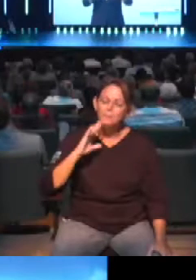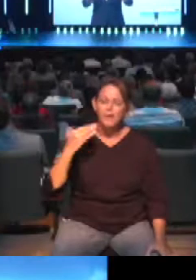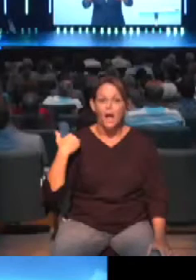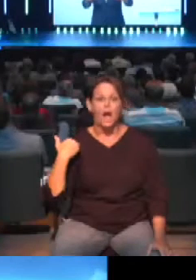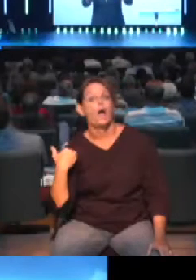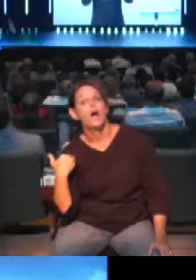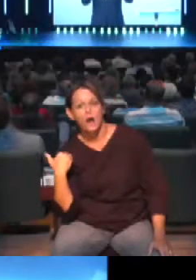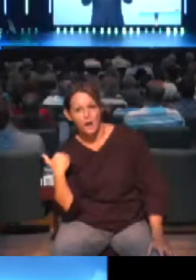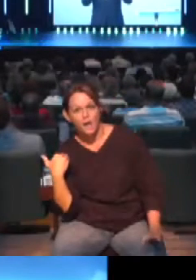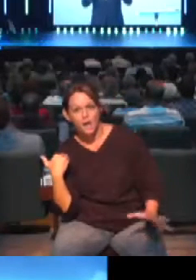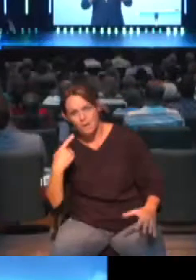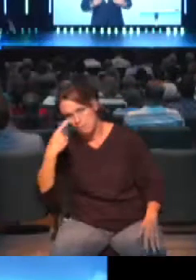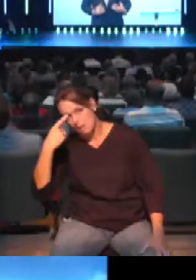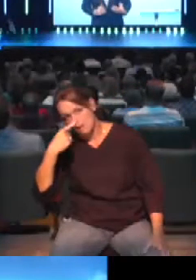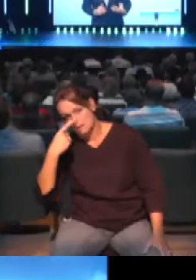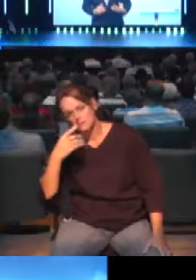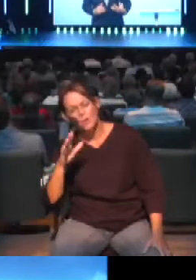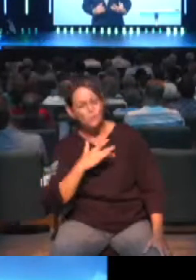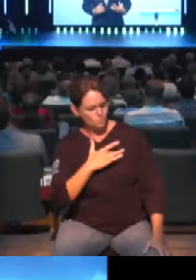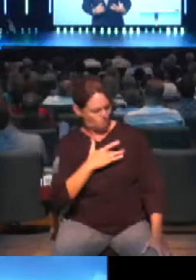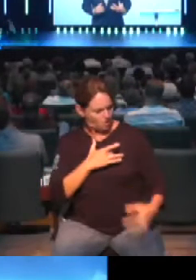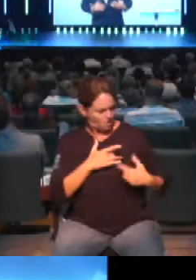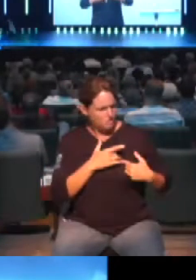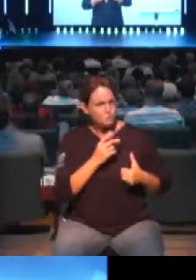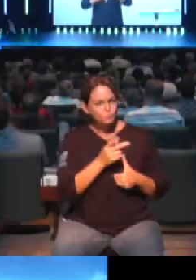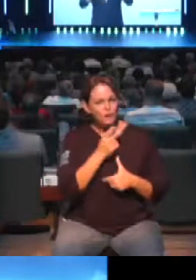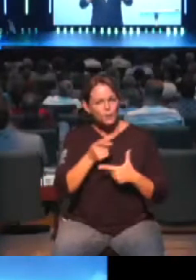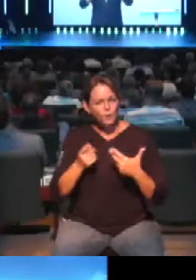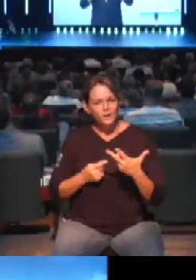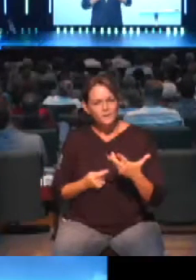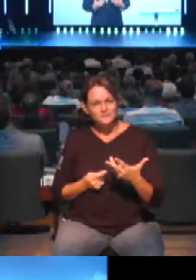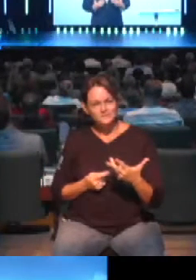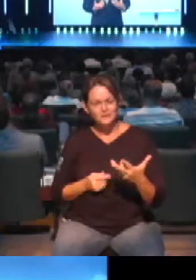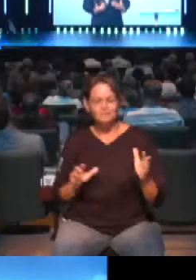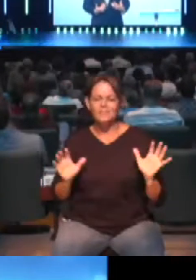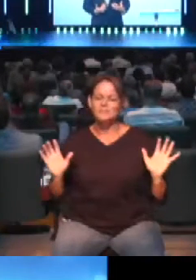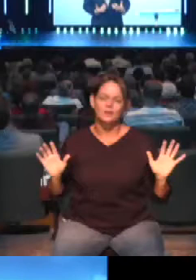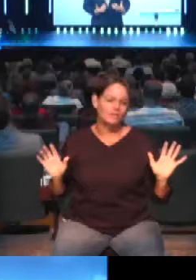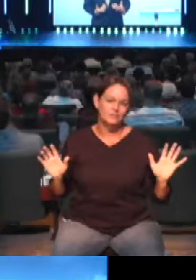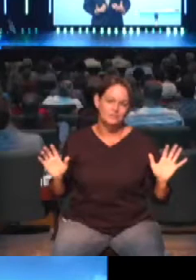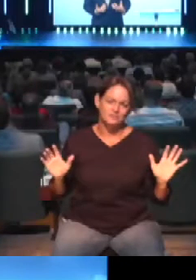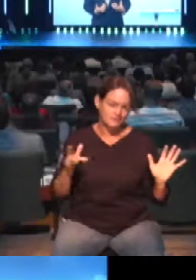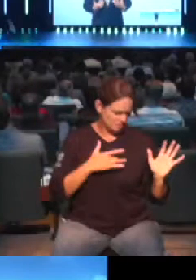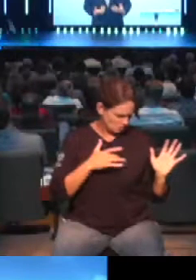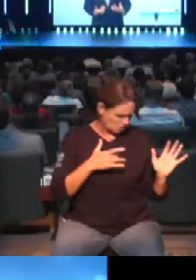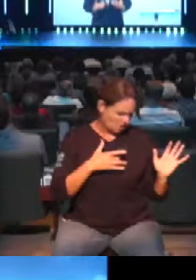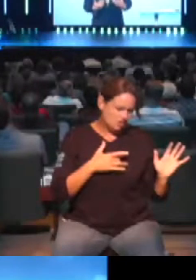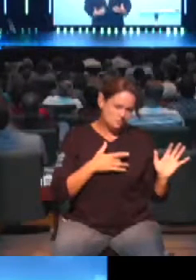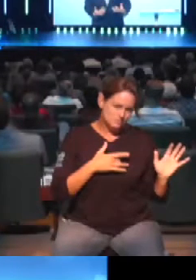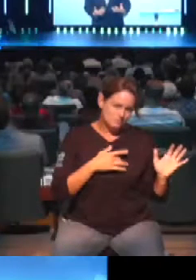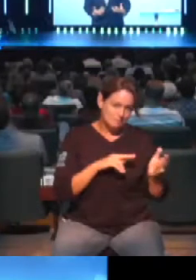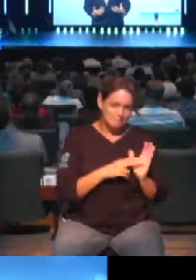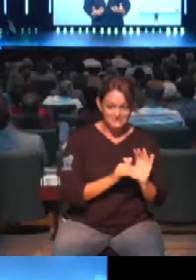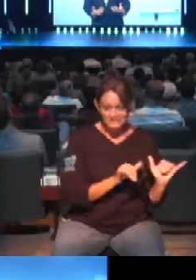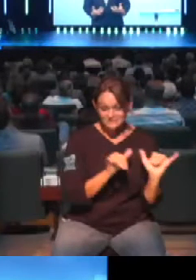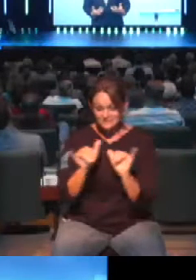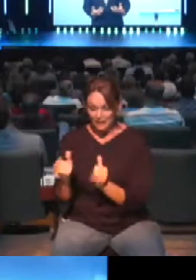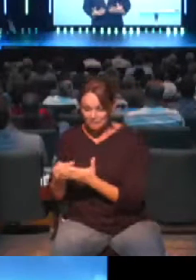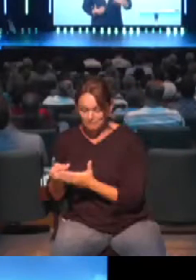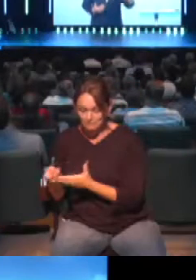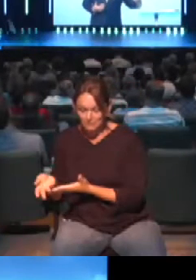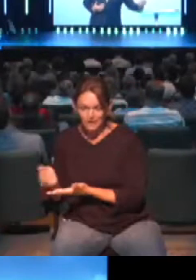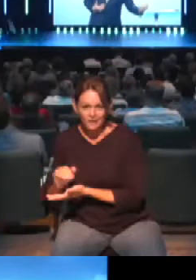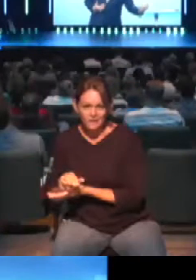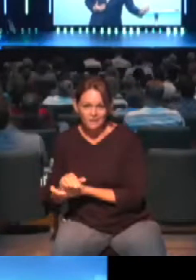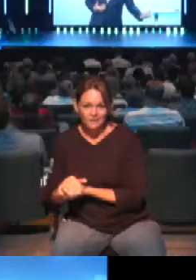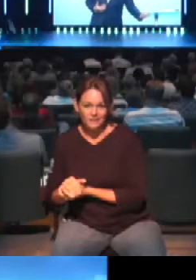something legalistic on you. I'm talking about your heart. I'm just asking you, is God first in your heart? In your heart, is he first?